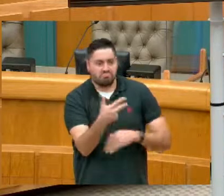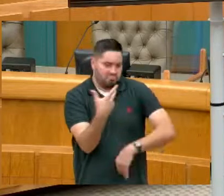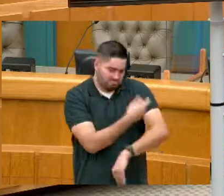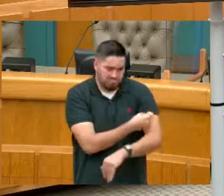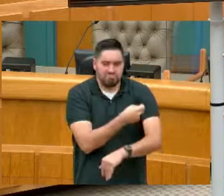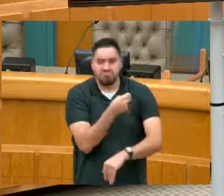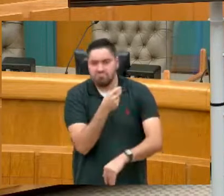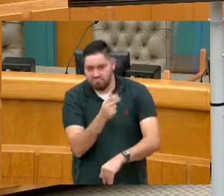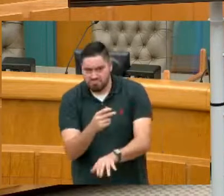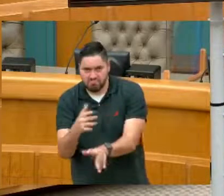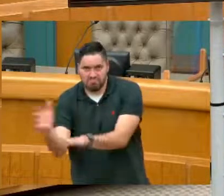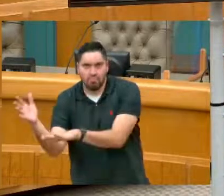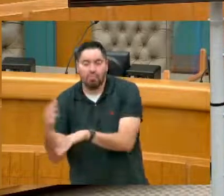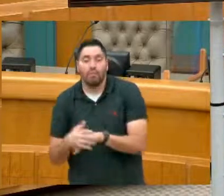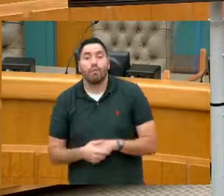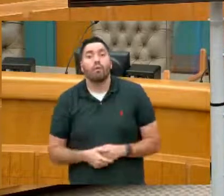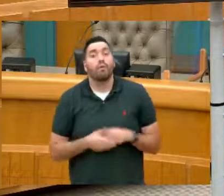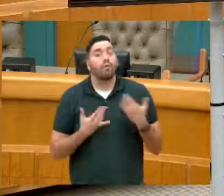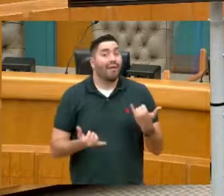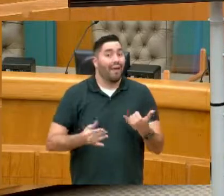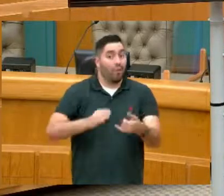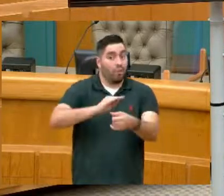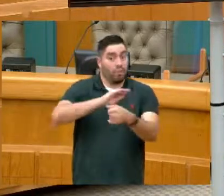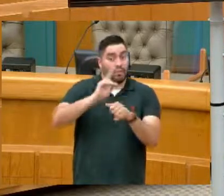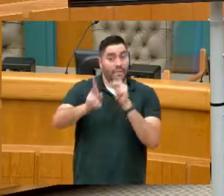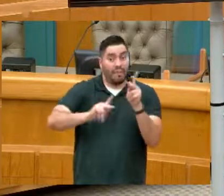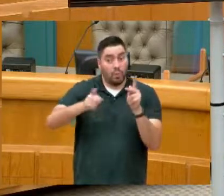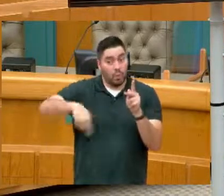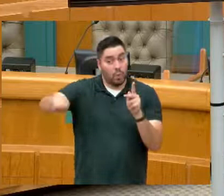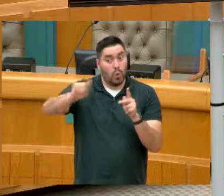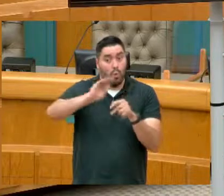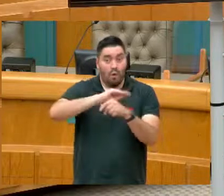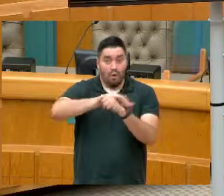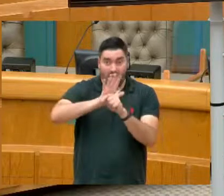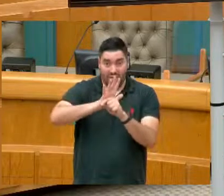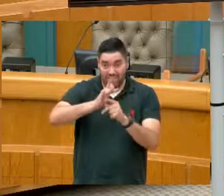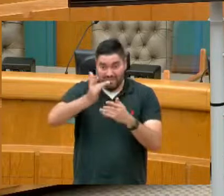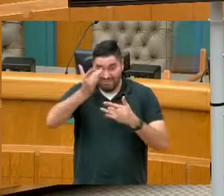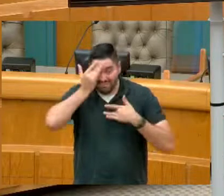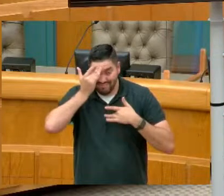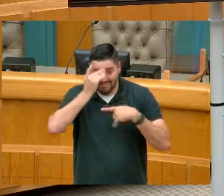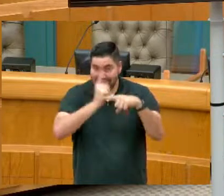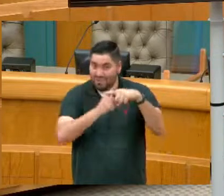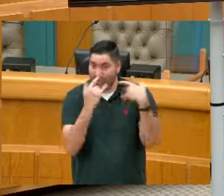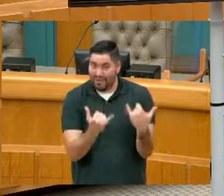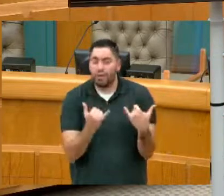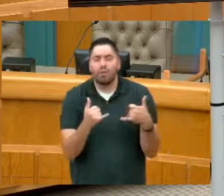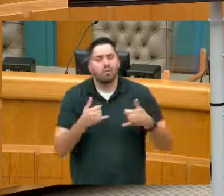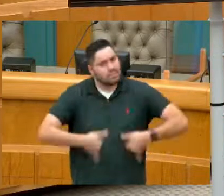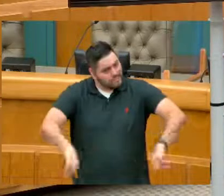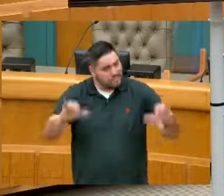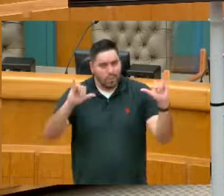months and older to get vaccinated against seasonal flu. You can call